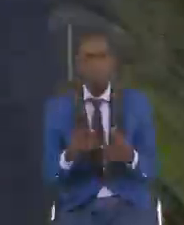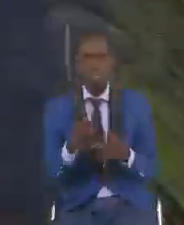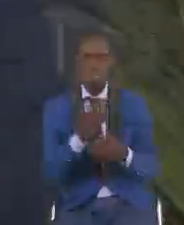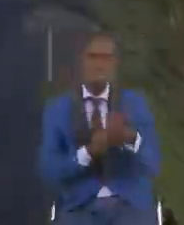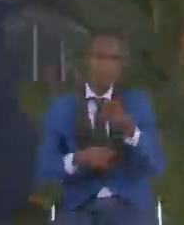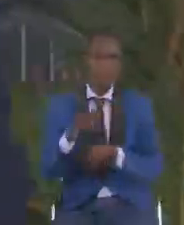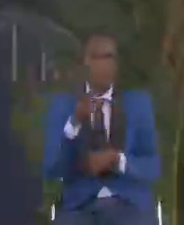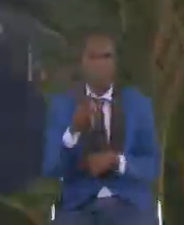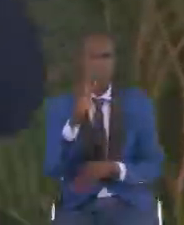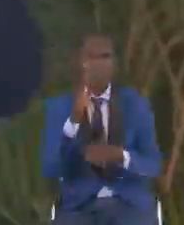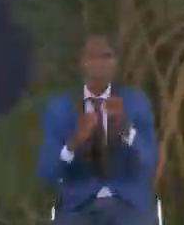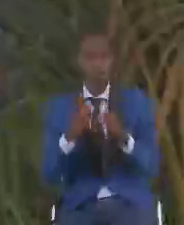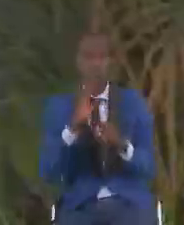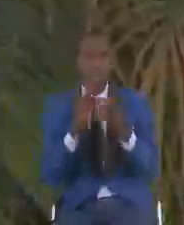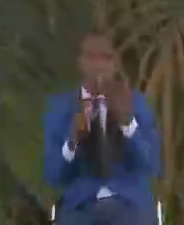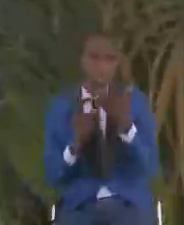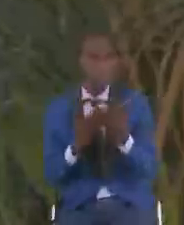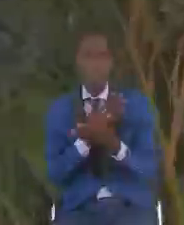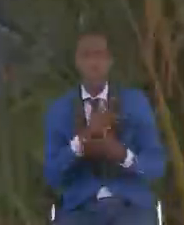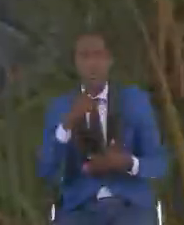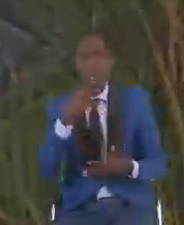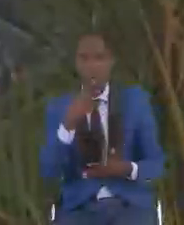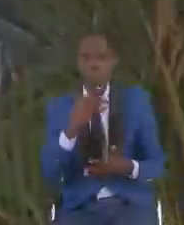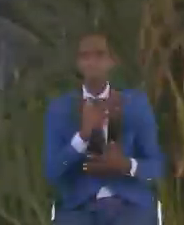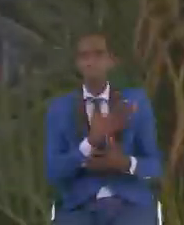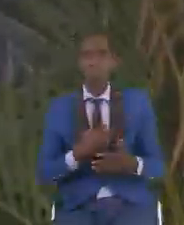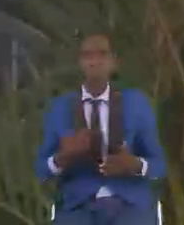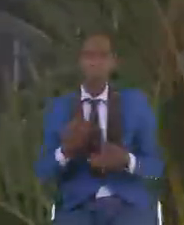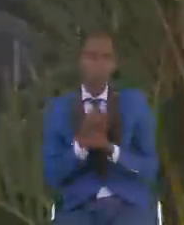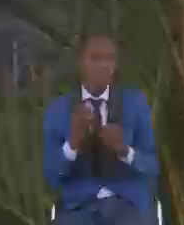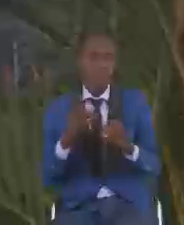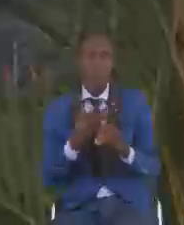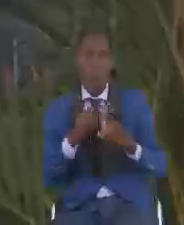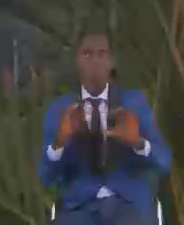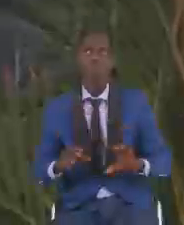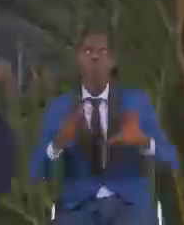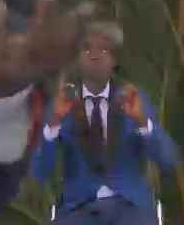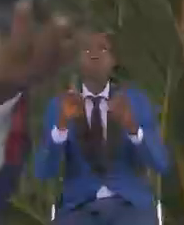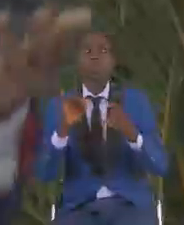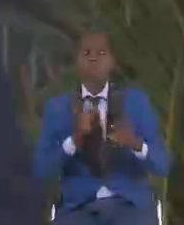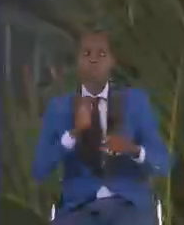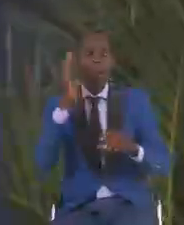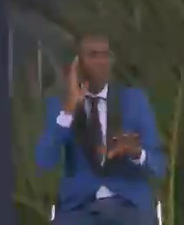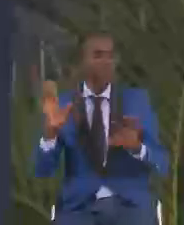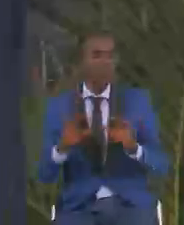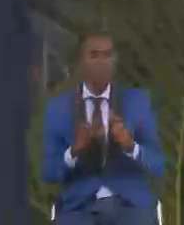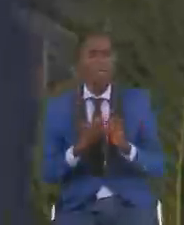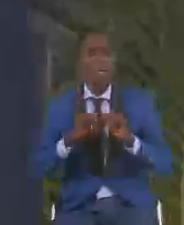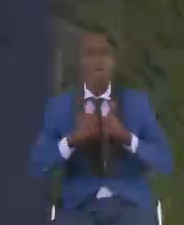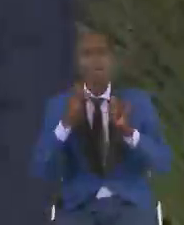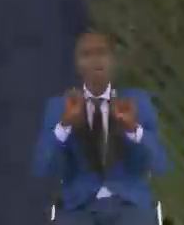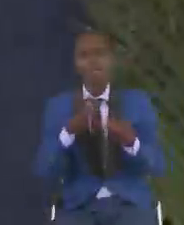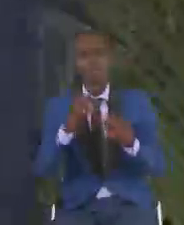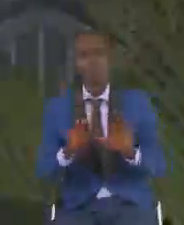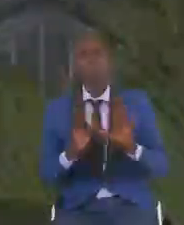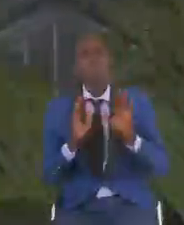are there and you say, I'm committed, I'm consecrated, I'm going to do it, how can you fear? Let us